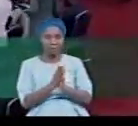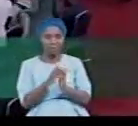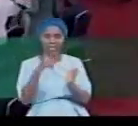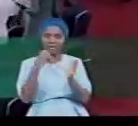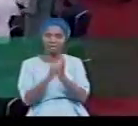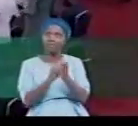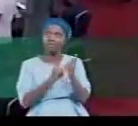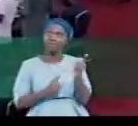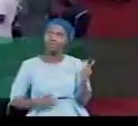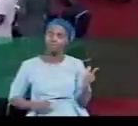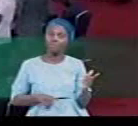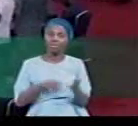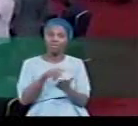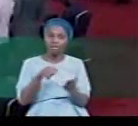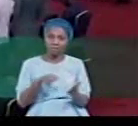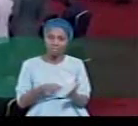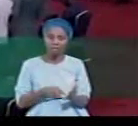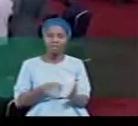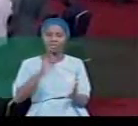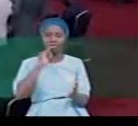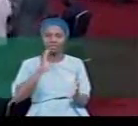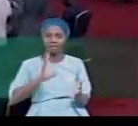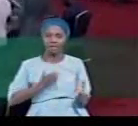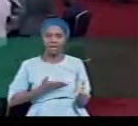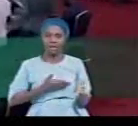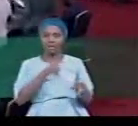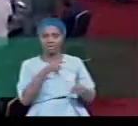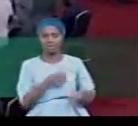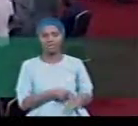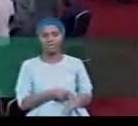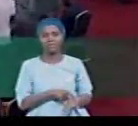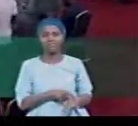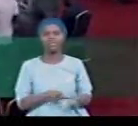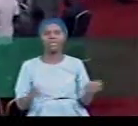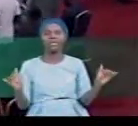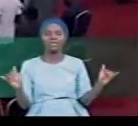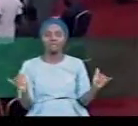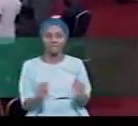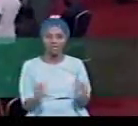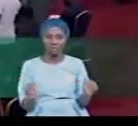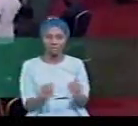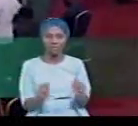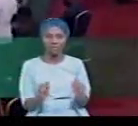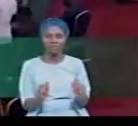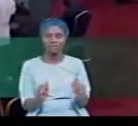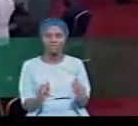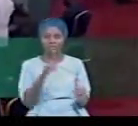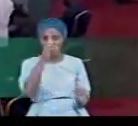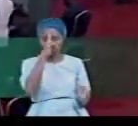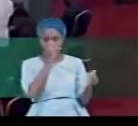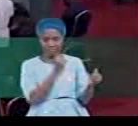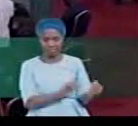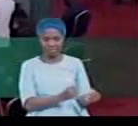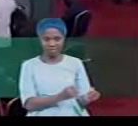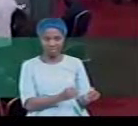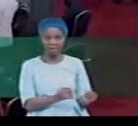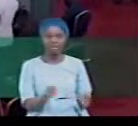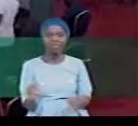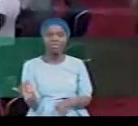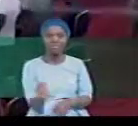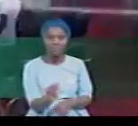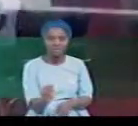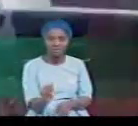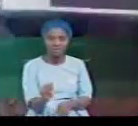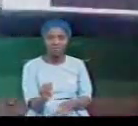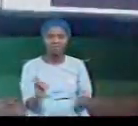this is our time. The same faith, the same